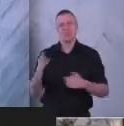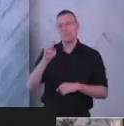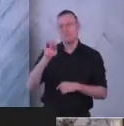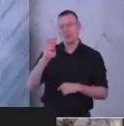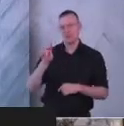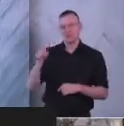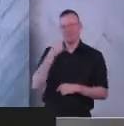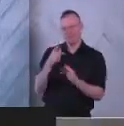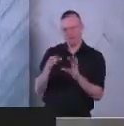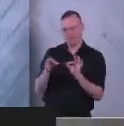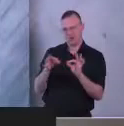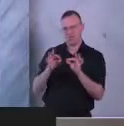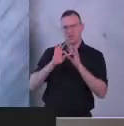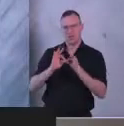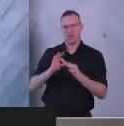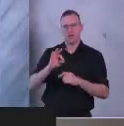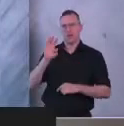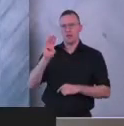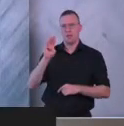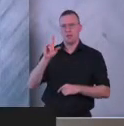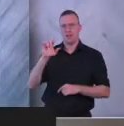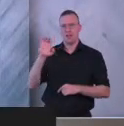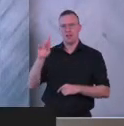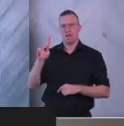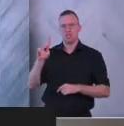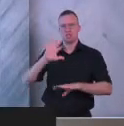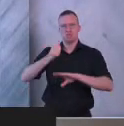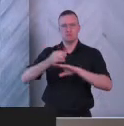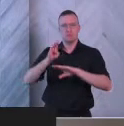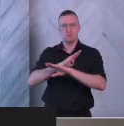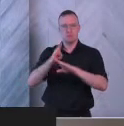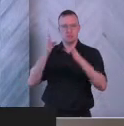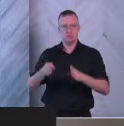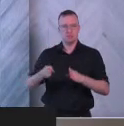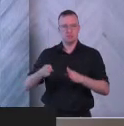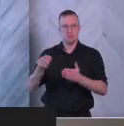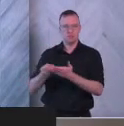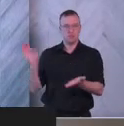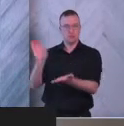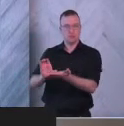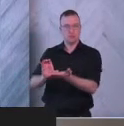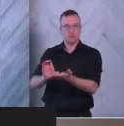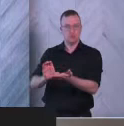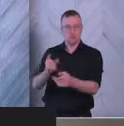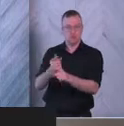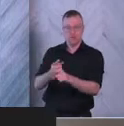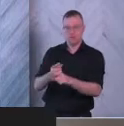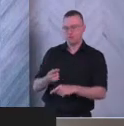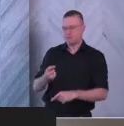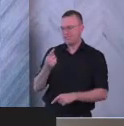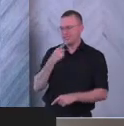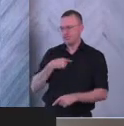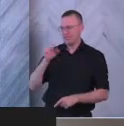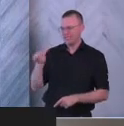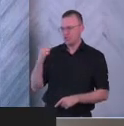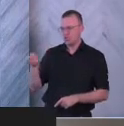something about Black entrepreneurial grants. Is that correct? Just say yes or no. They're not